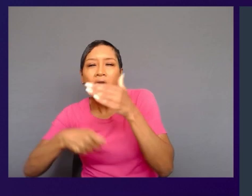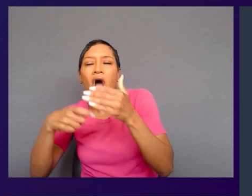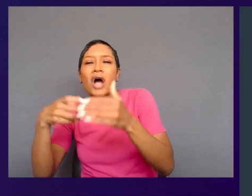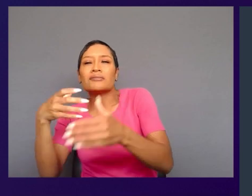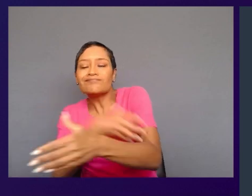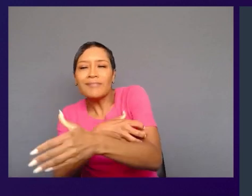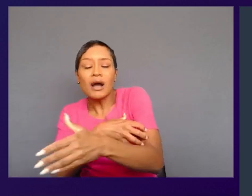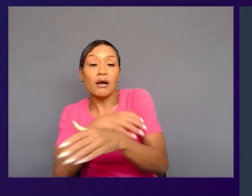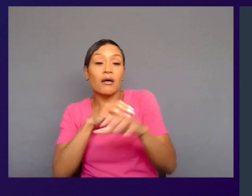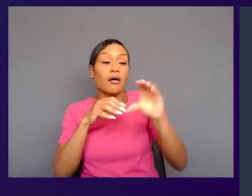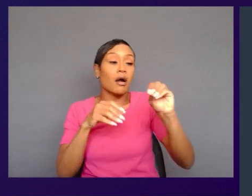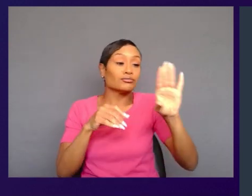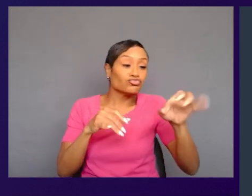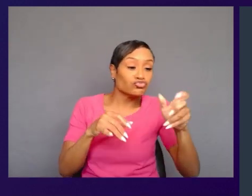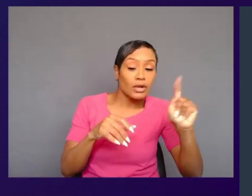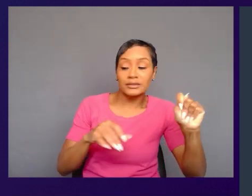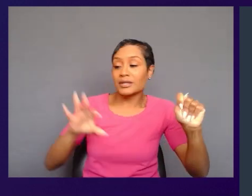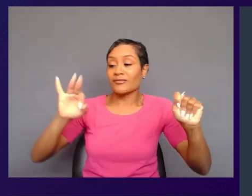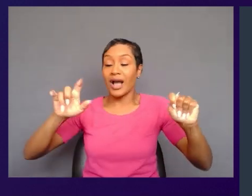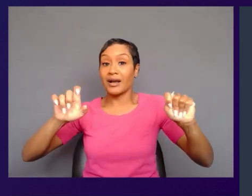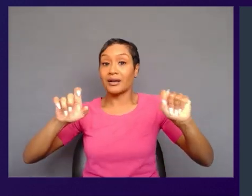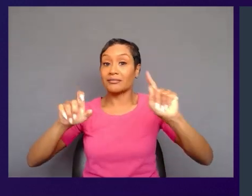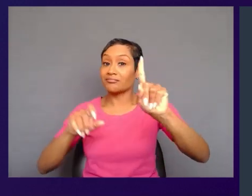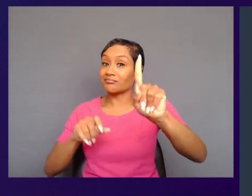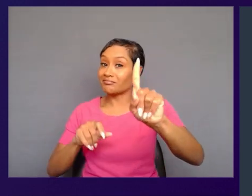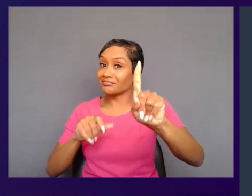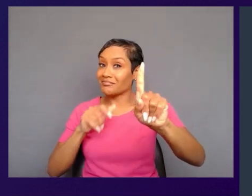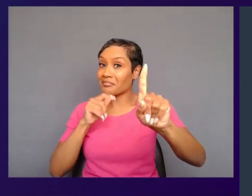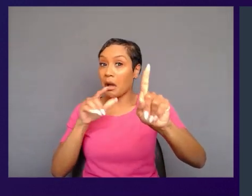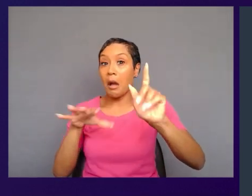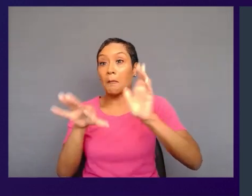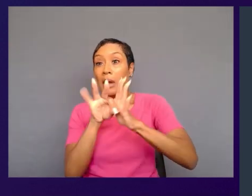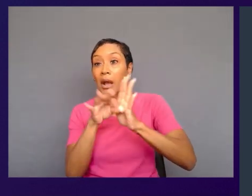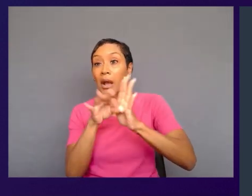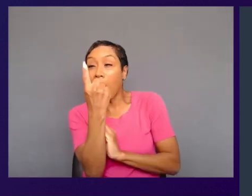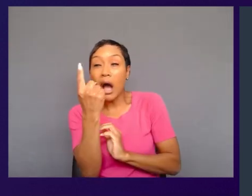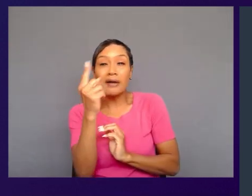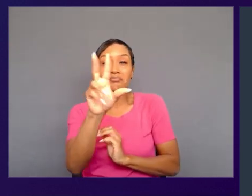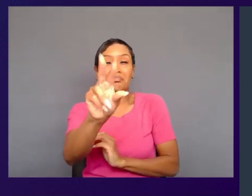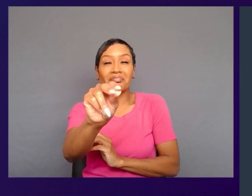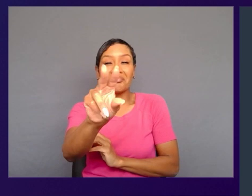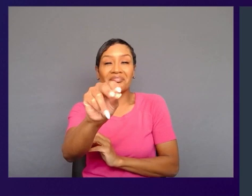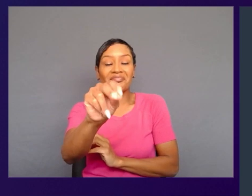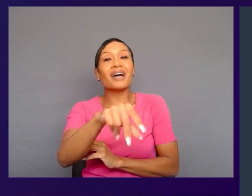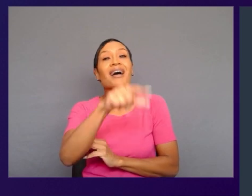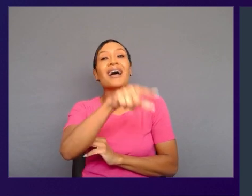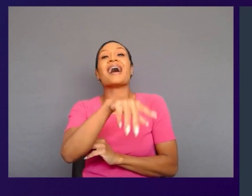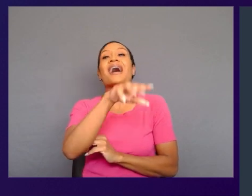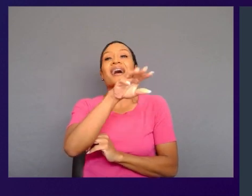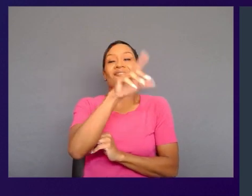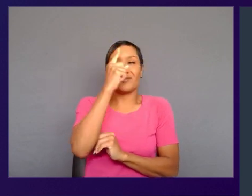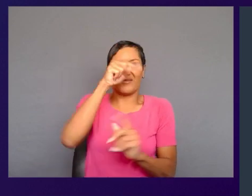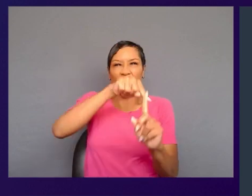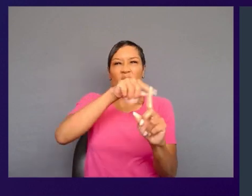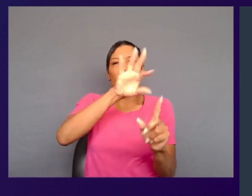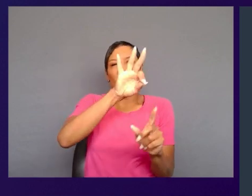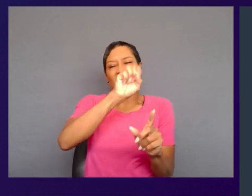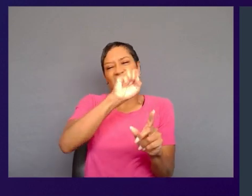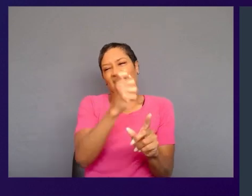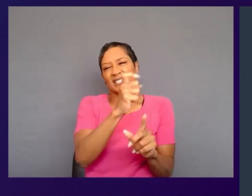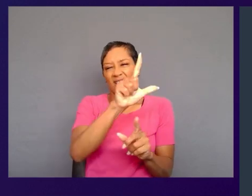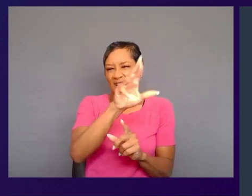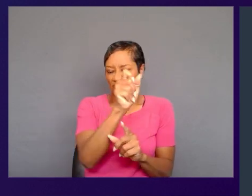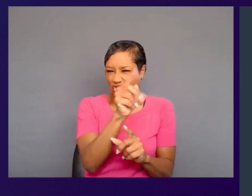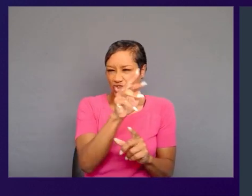file. But as it turns out, you don't have to choose one or the other. So with Amazon FSx for Lustre, our fully managed high-performance shared